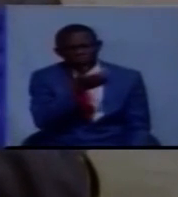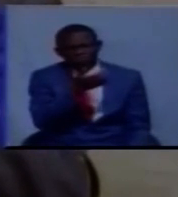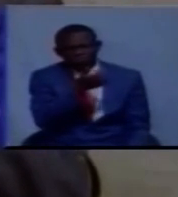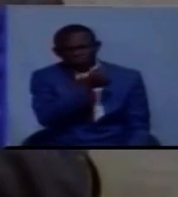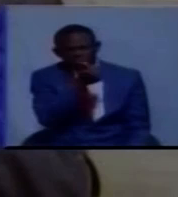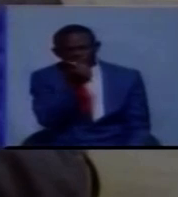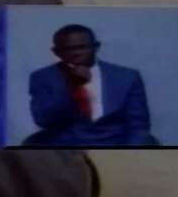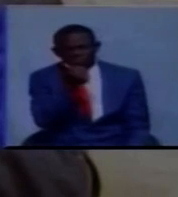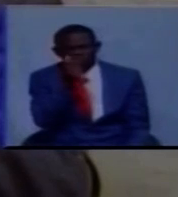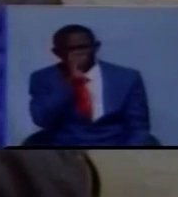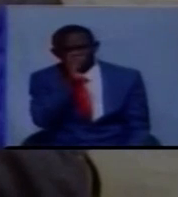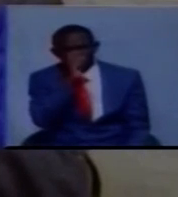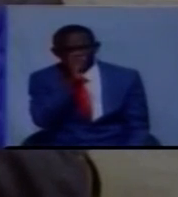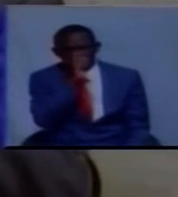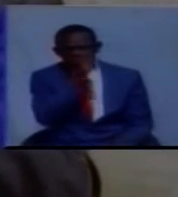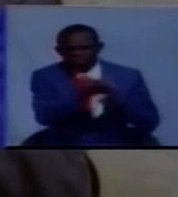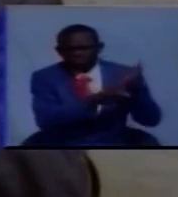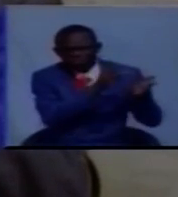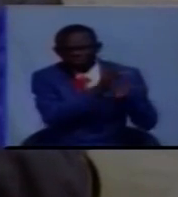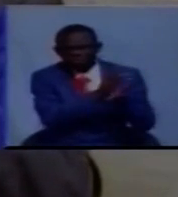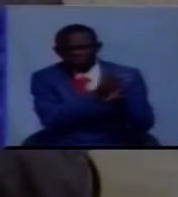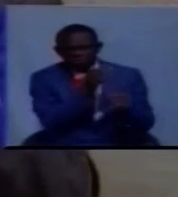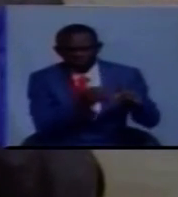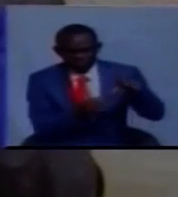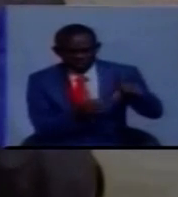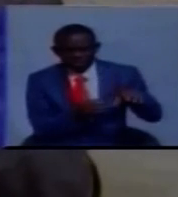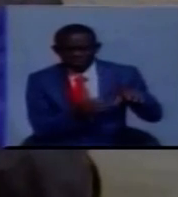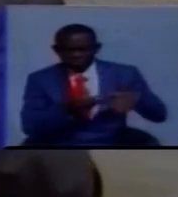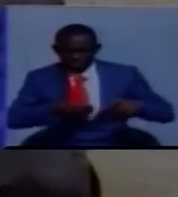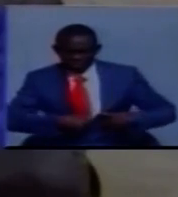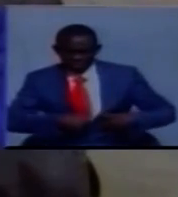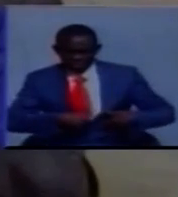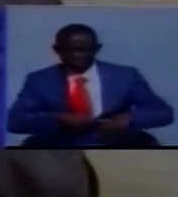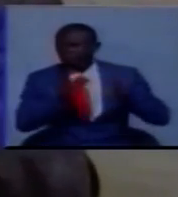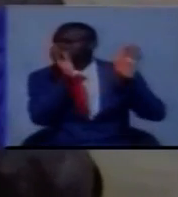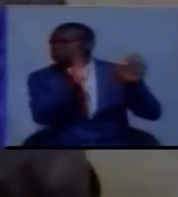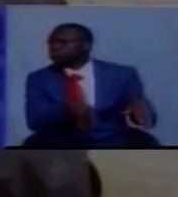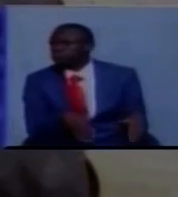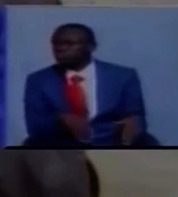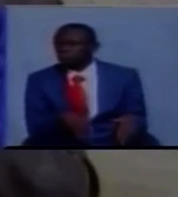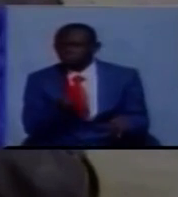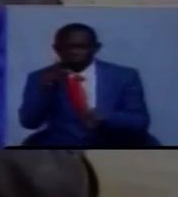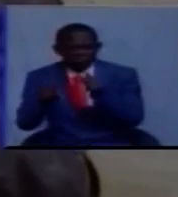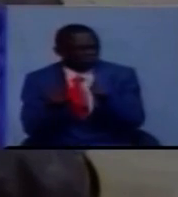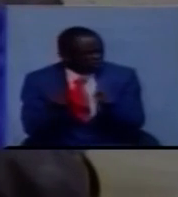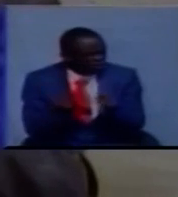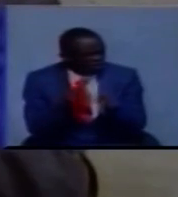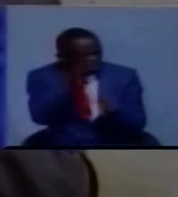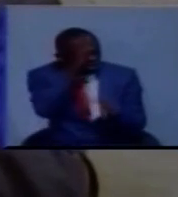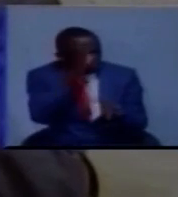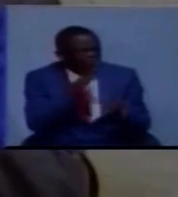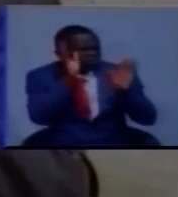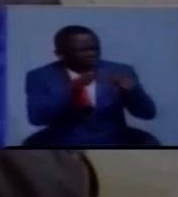leave your child on their own, who is underage, they will ring the police and then they will pick up the parents at the disco if they have left,